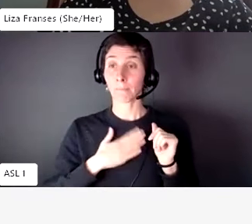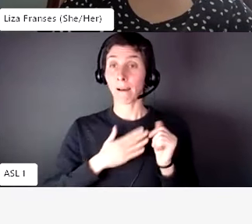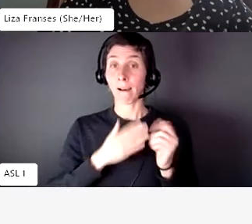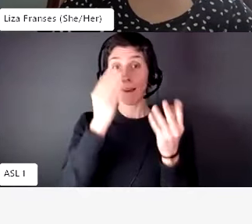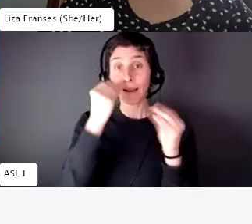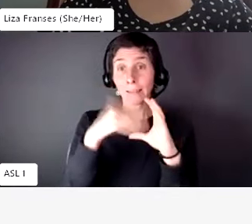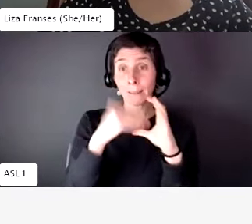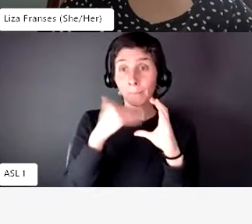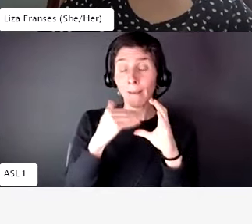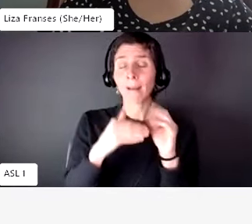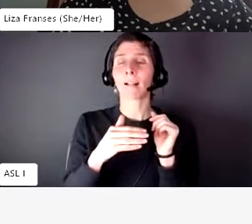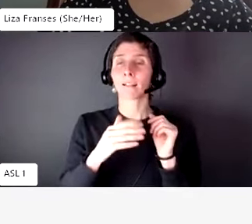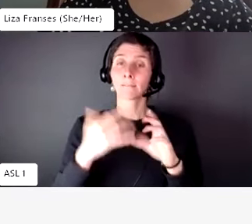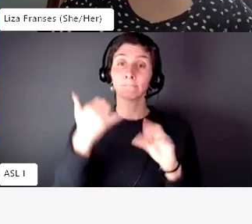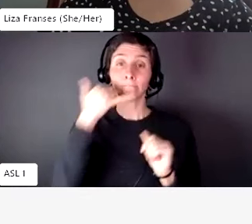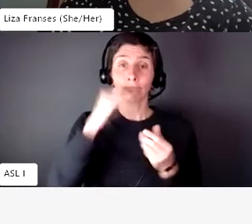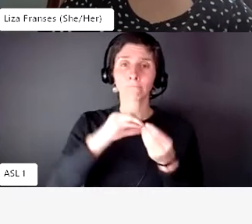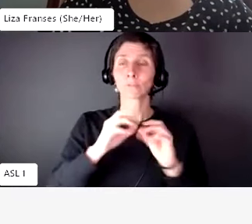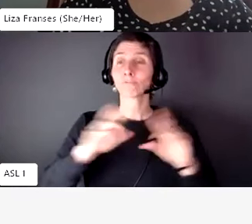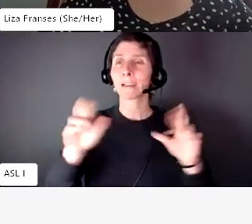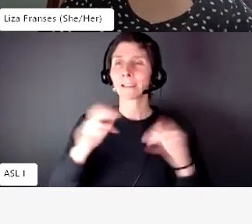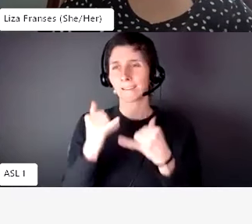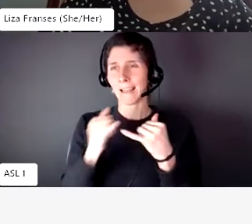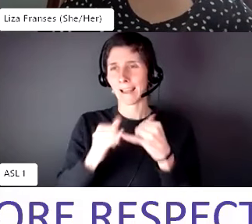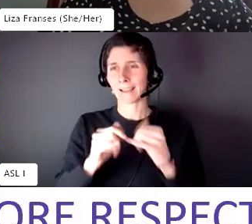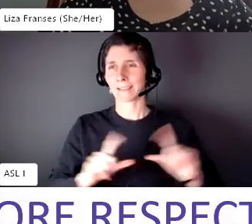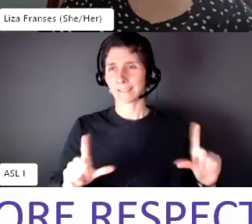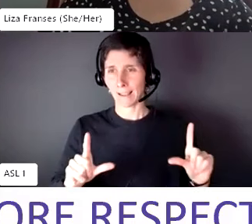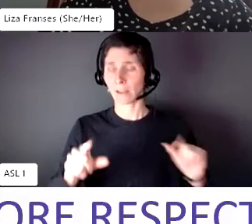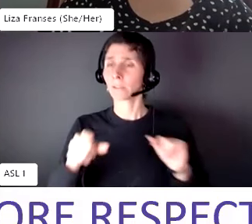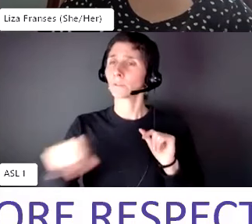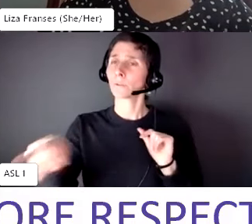of the presentation, and you can reach out to us directly for that.